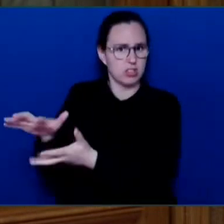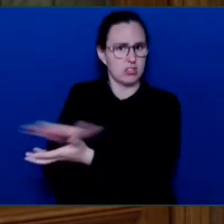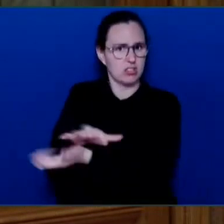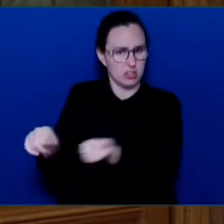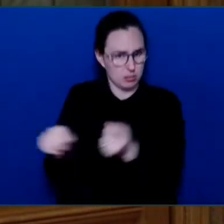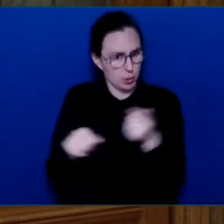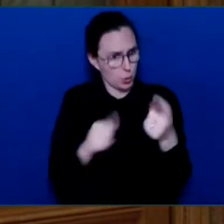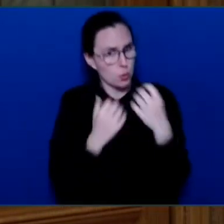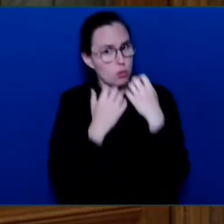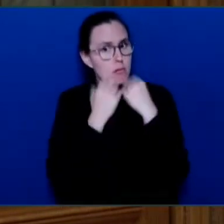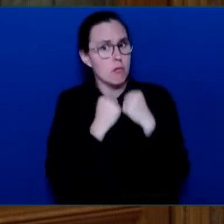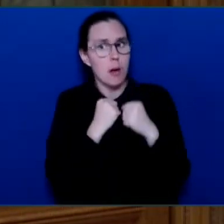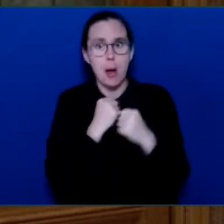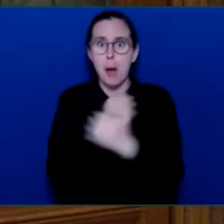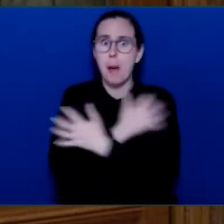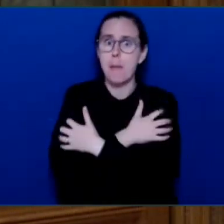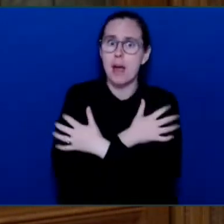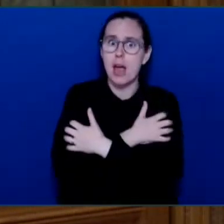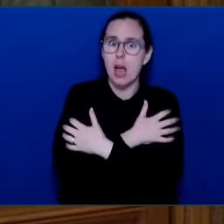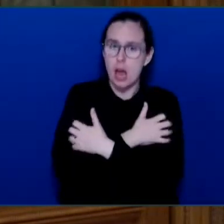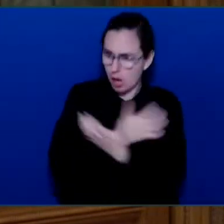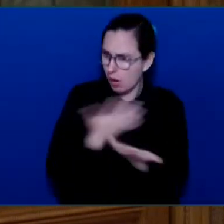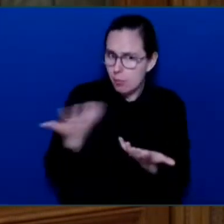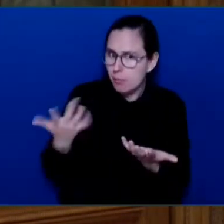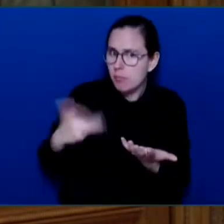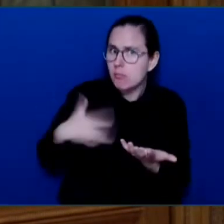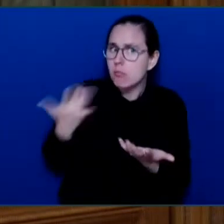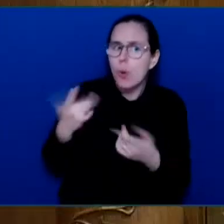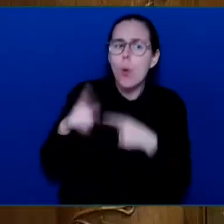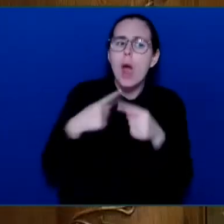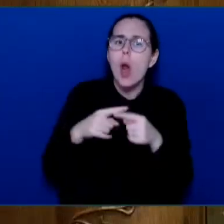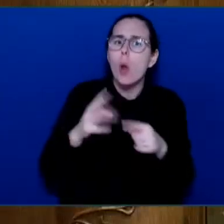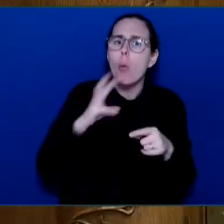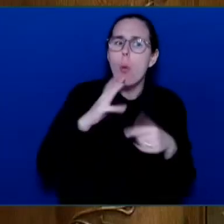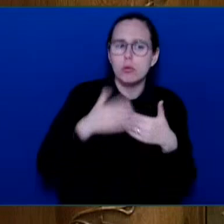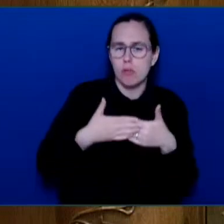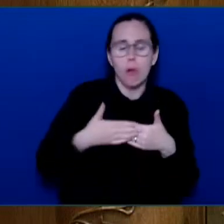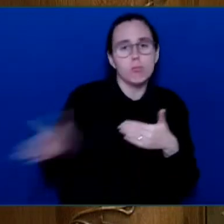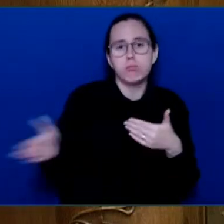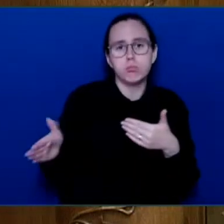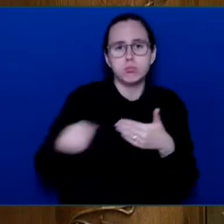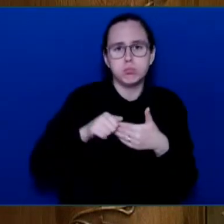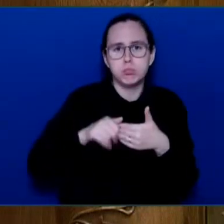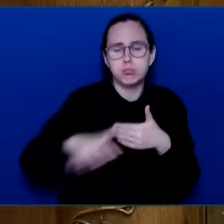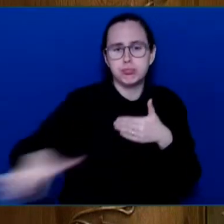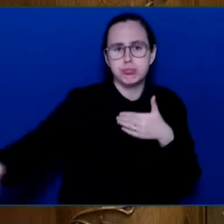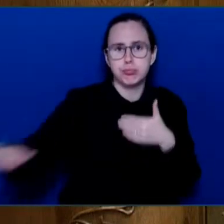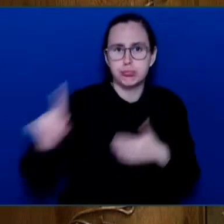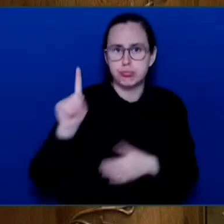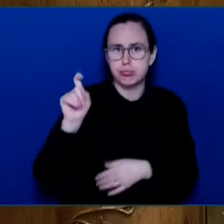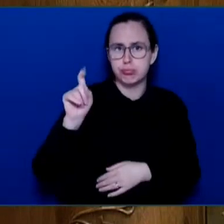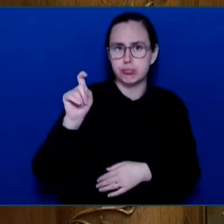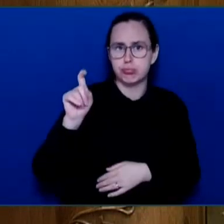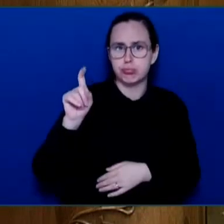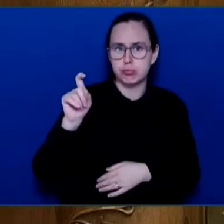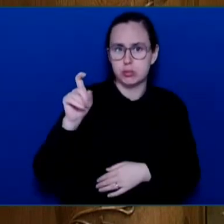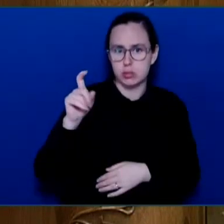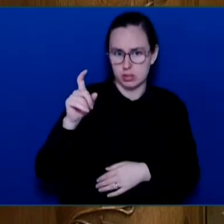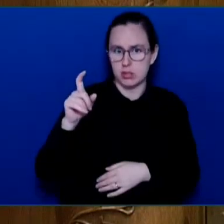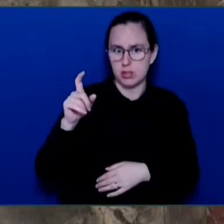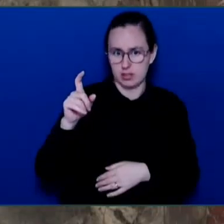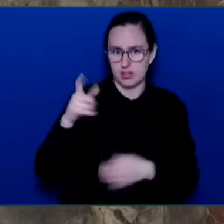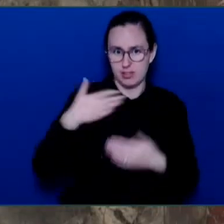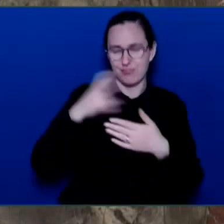When will BC Hydro begin flooding the dam and filling the reservoir? Minister of Energy and Mines. Thank you. Thank you, Honourable